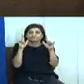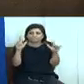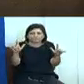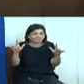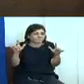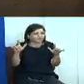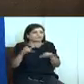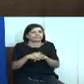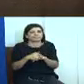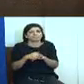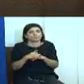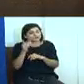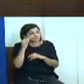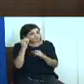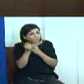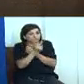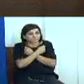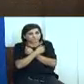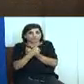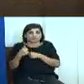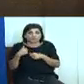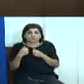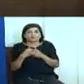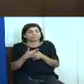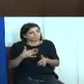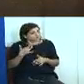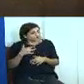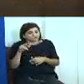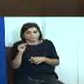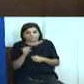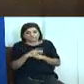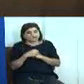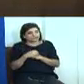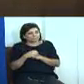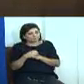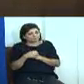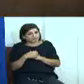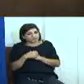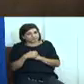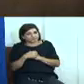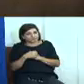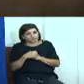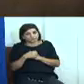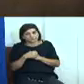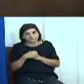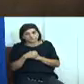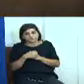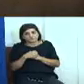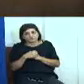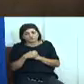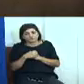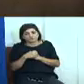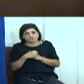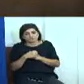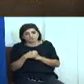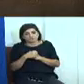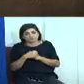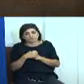I know that you love me because I feel it. I do, I feel it, and I say thank you.